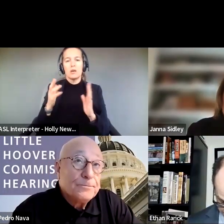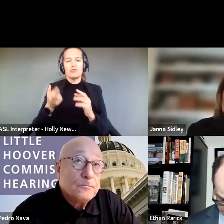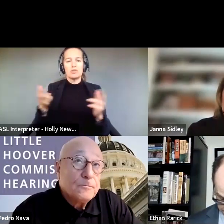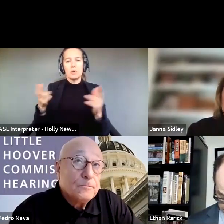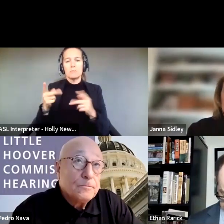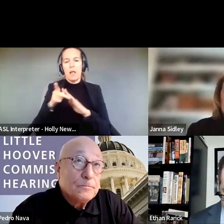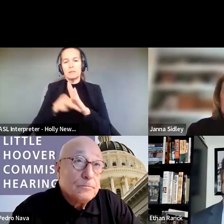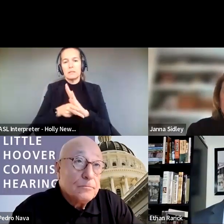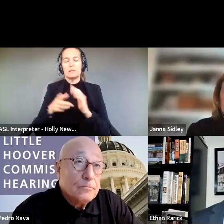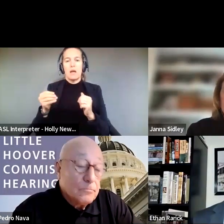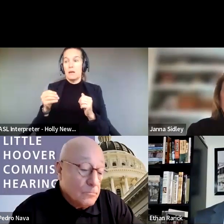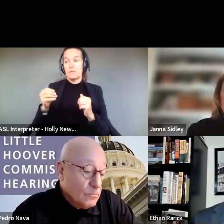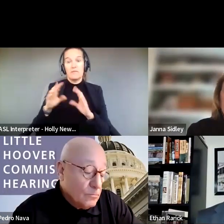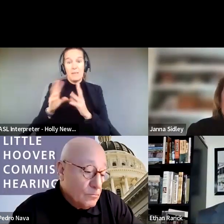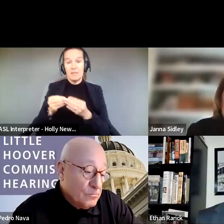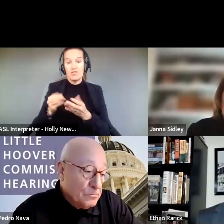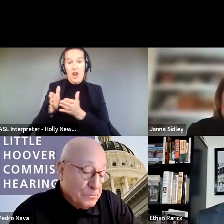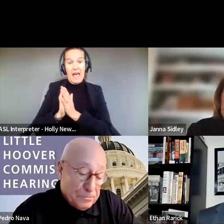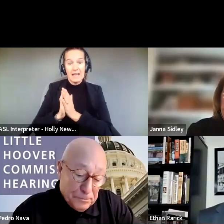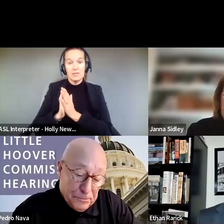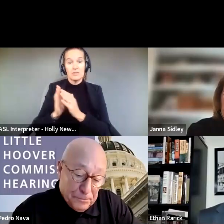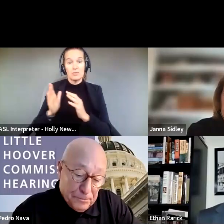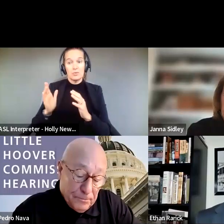misused. Families are being asked to